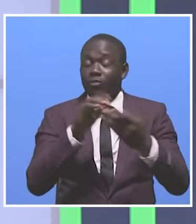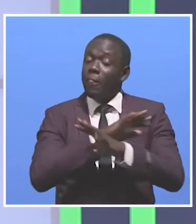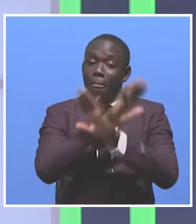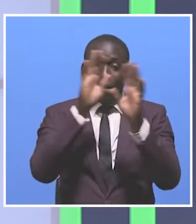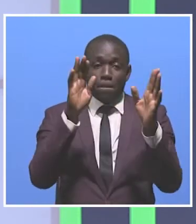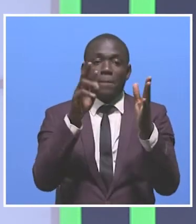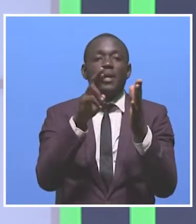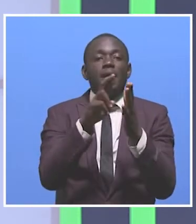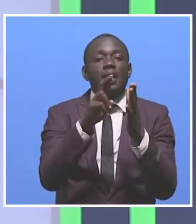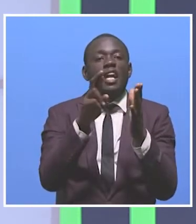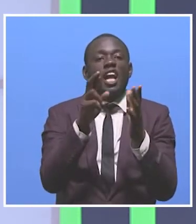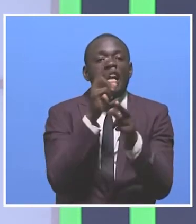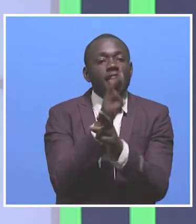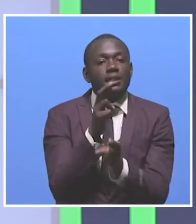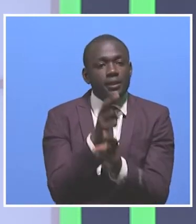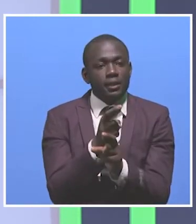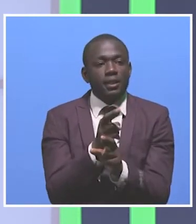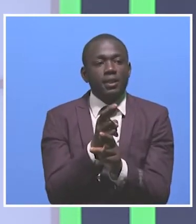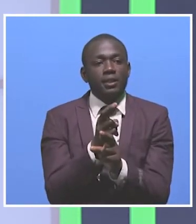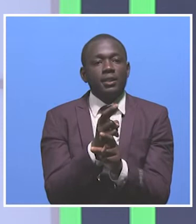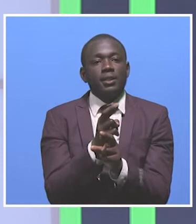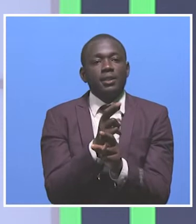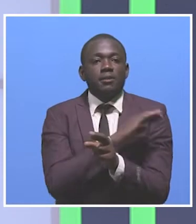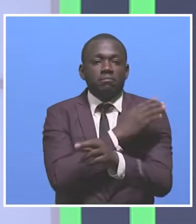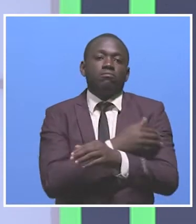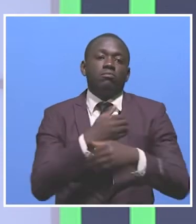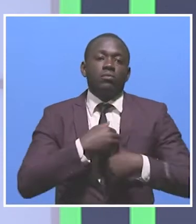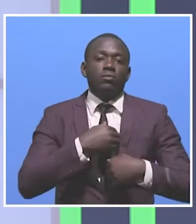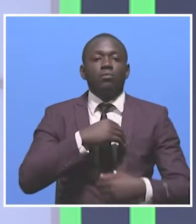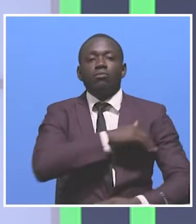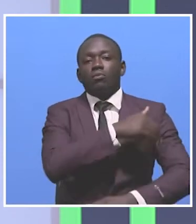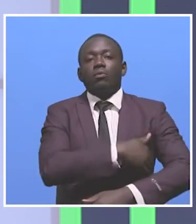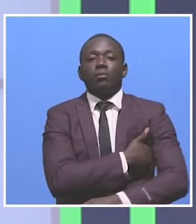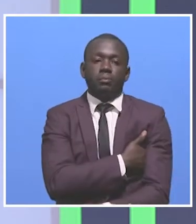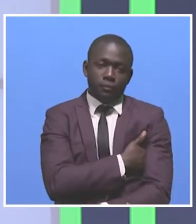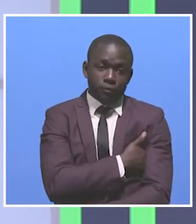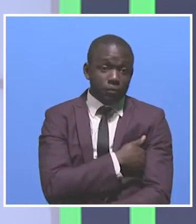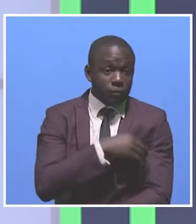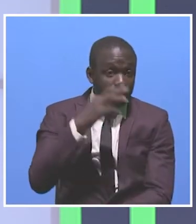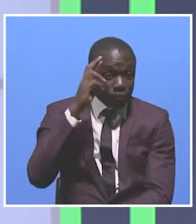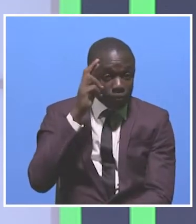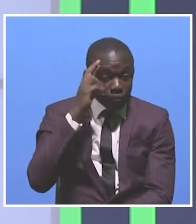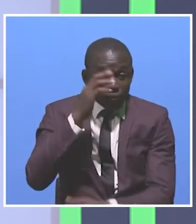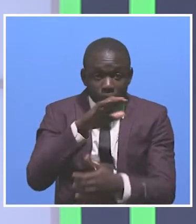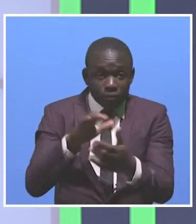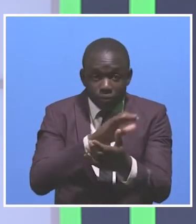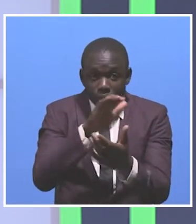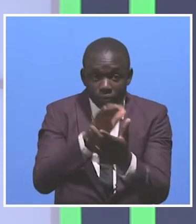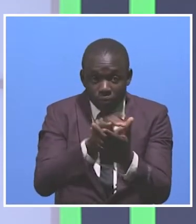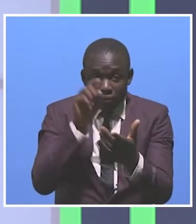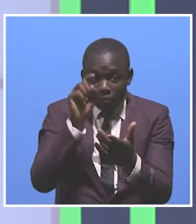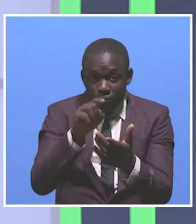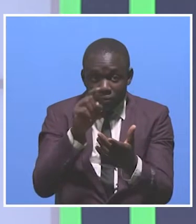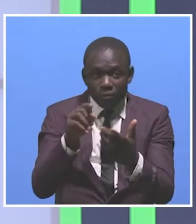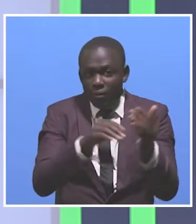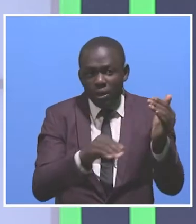is with the woman to consent. But remember that marriage extends this